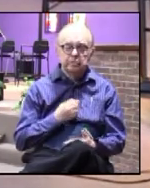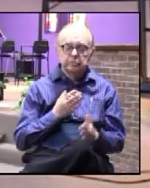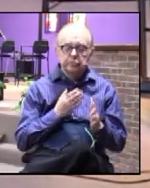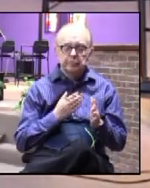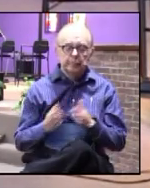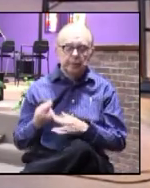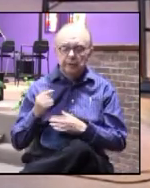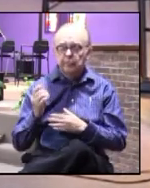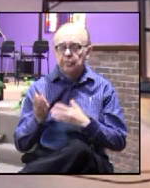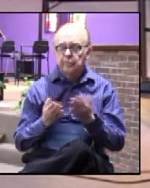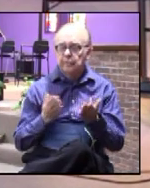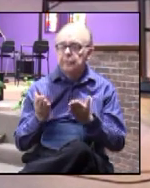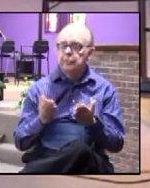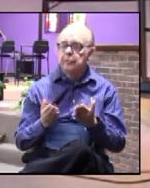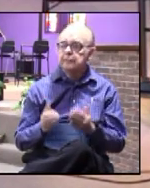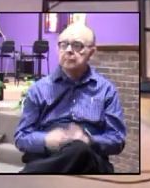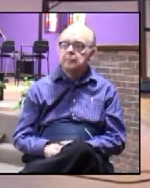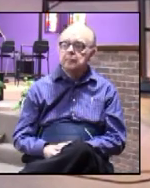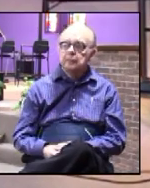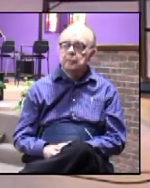service.